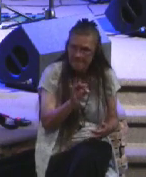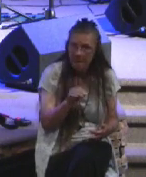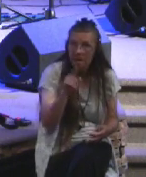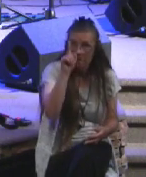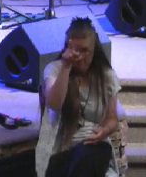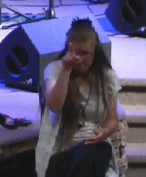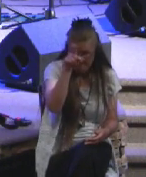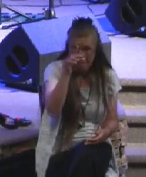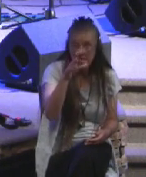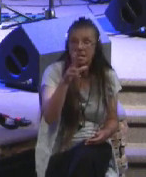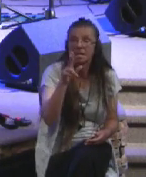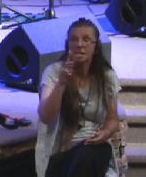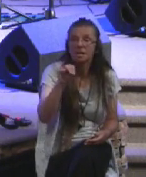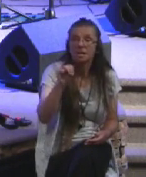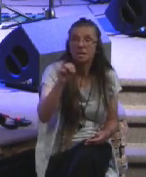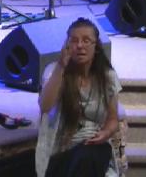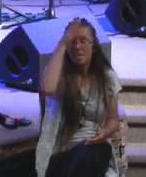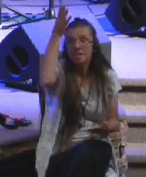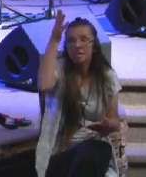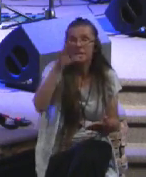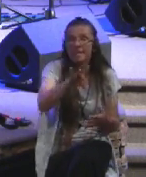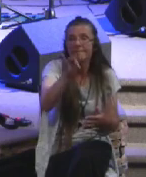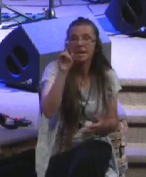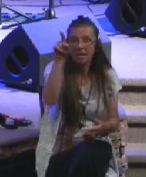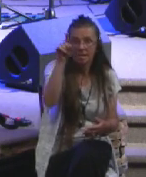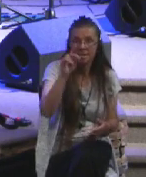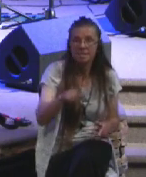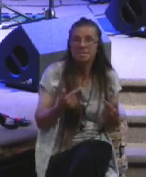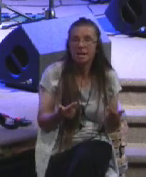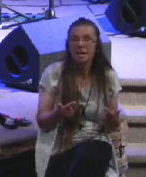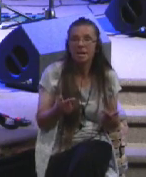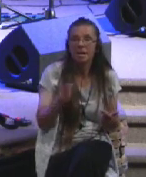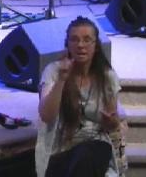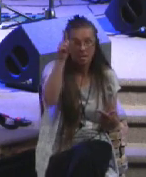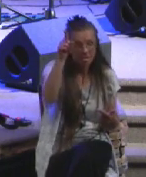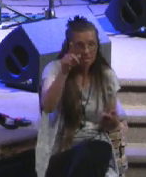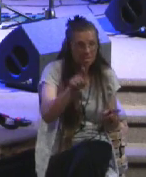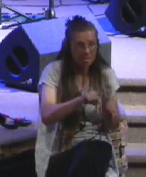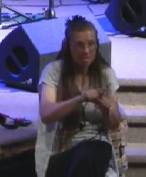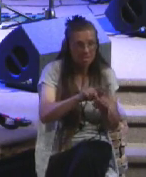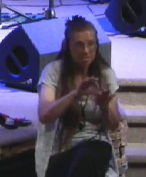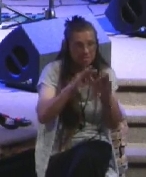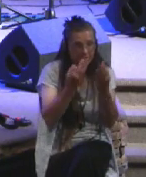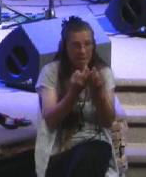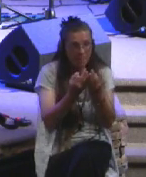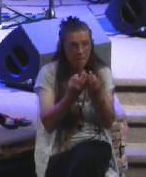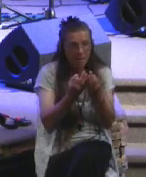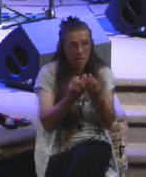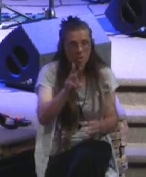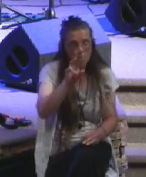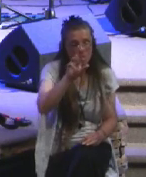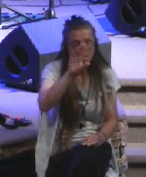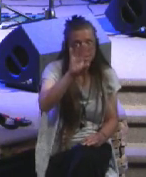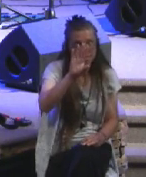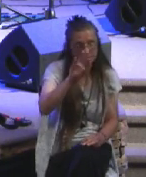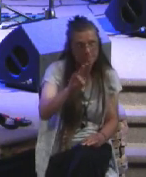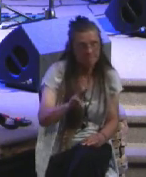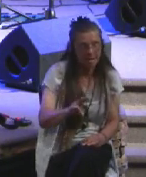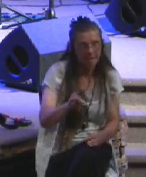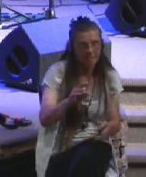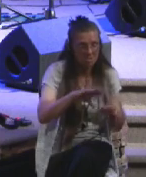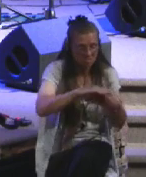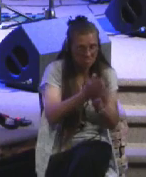of this man right here. They found that in his lineage, off of his descendants below him, were 7 murderers, 60